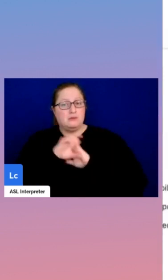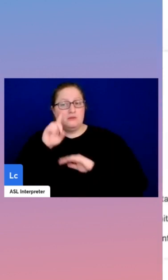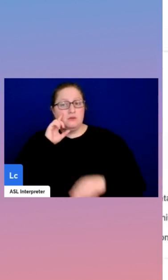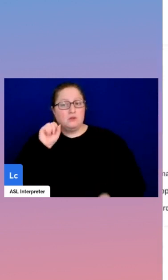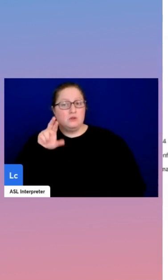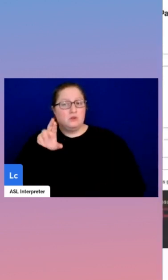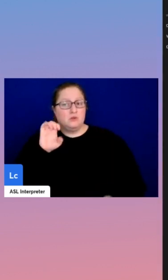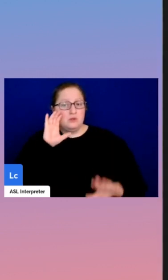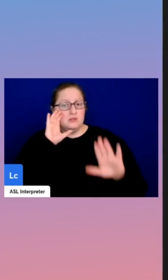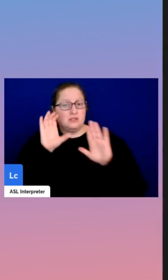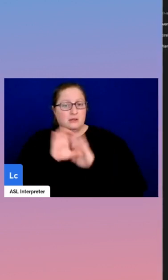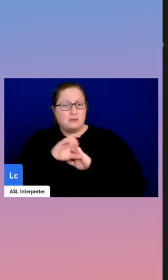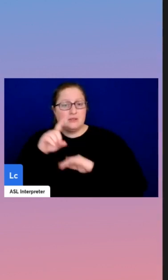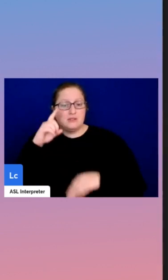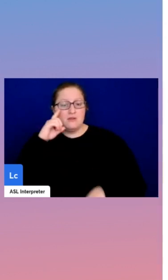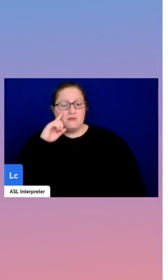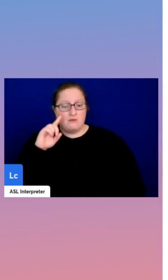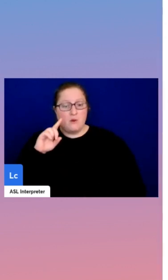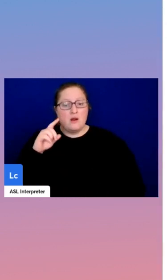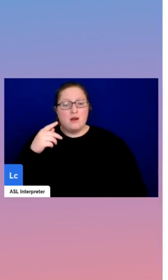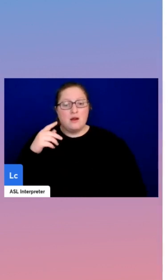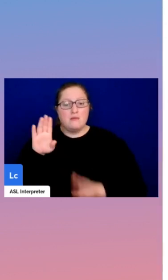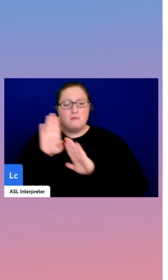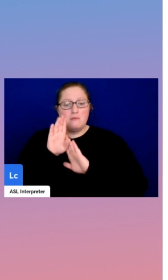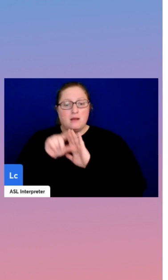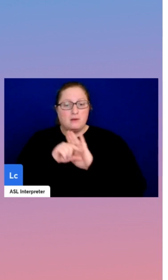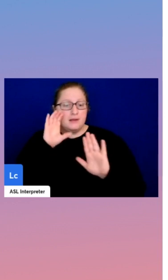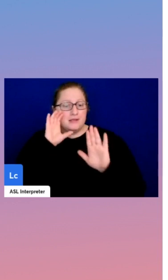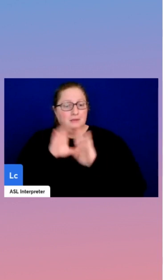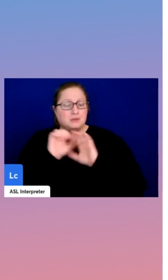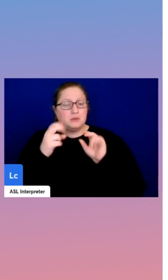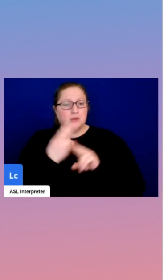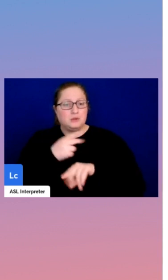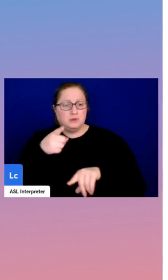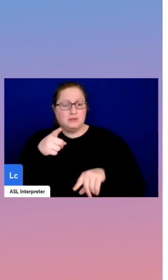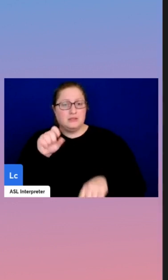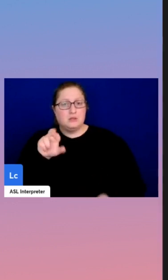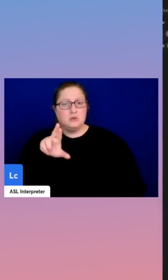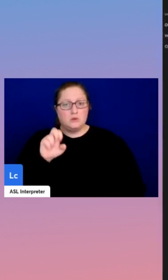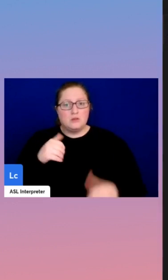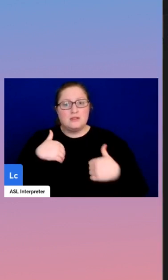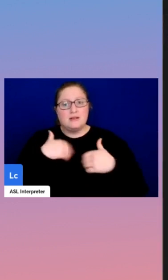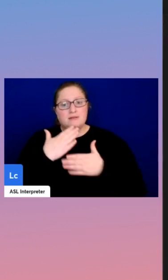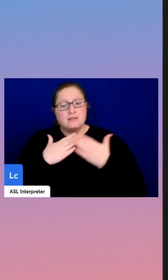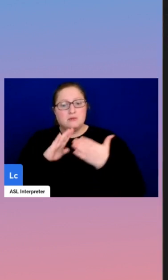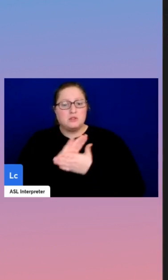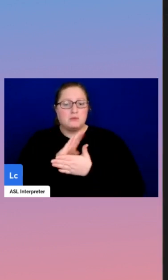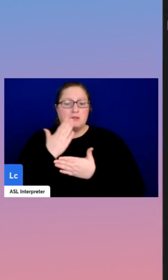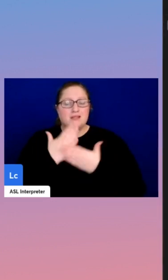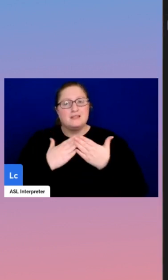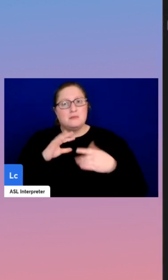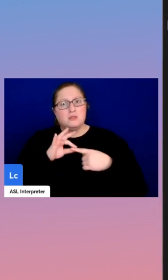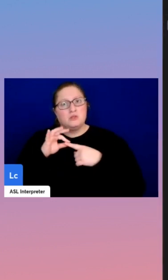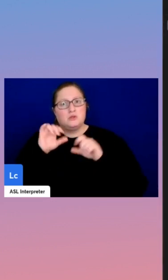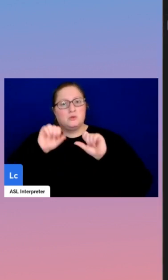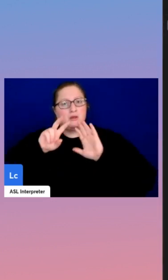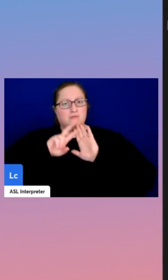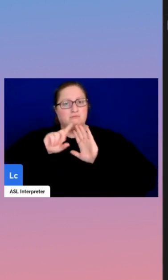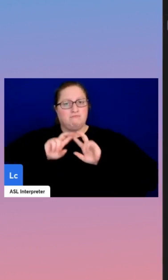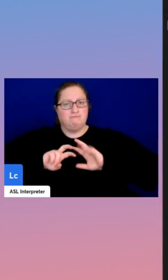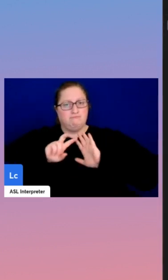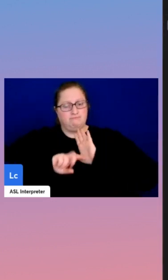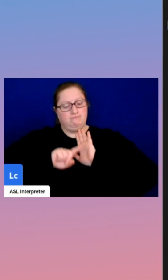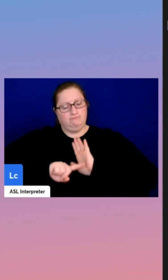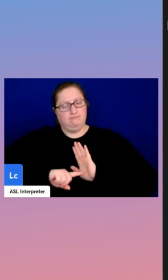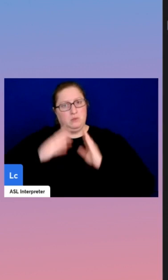another Packer image. You could use this data source. Of course, there are documentation links which would allow you to dive a little bit deeper. Okay, so let's imagine, for